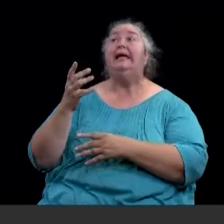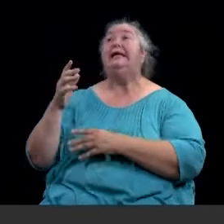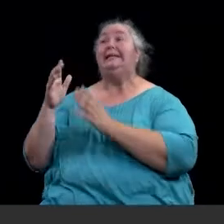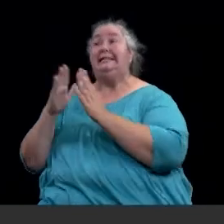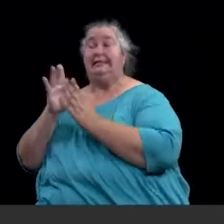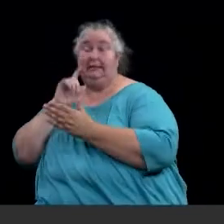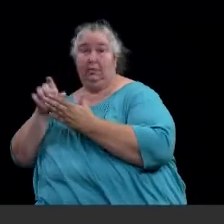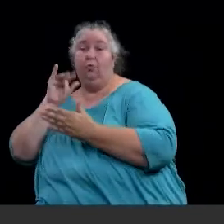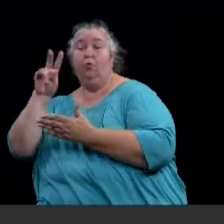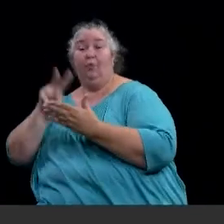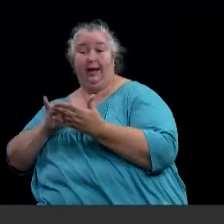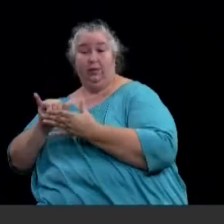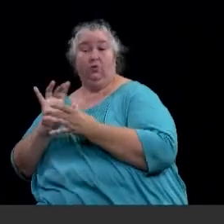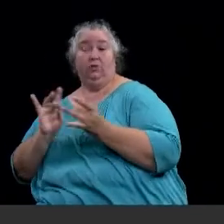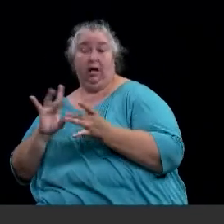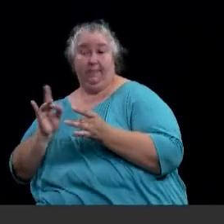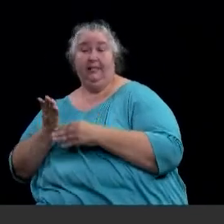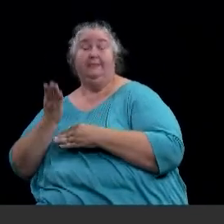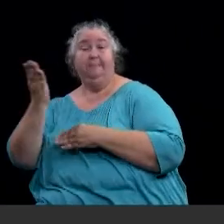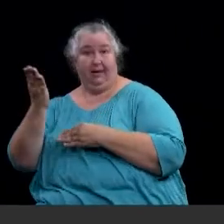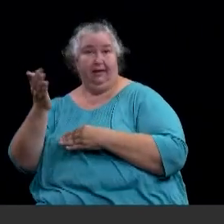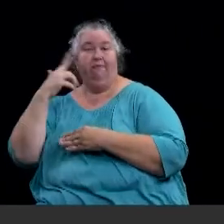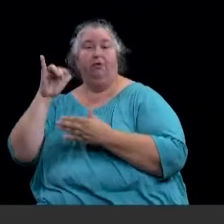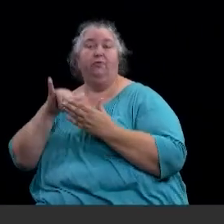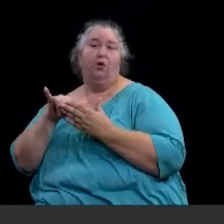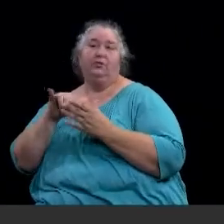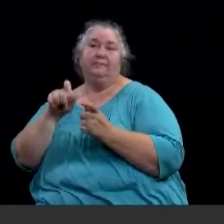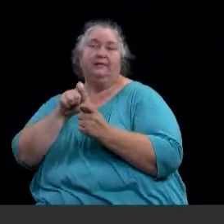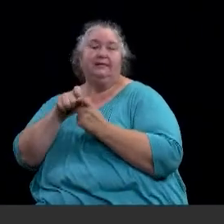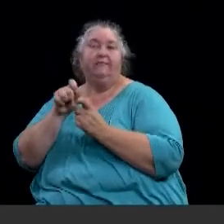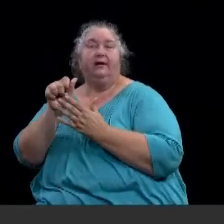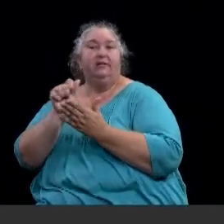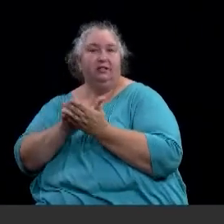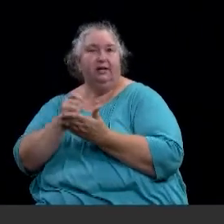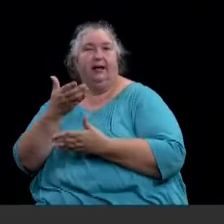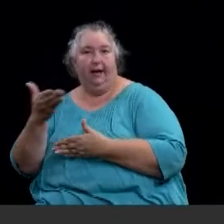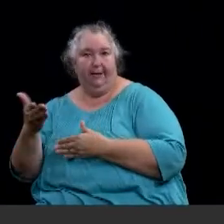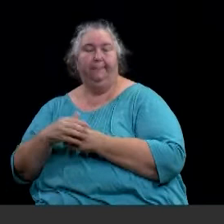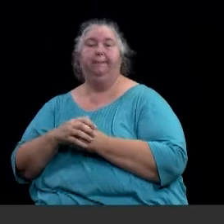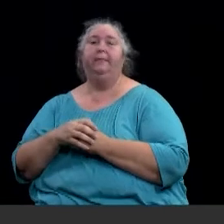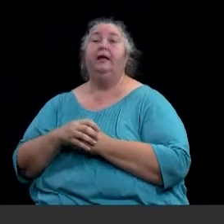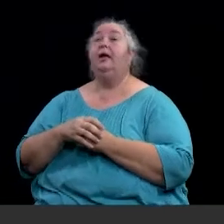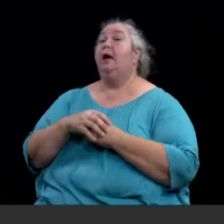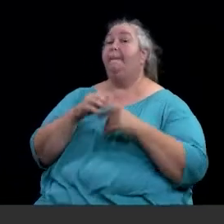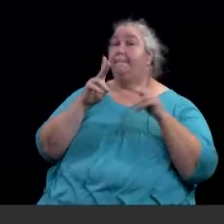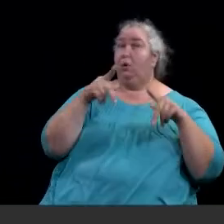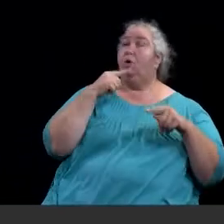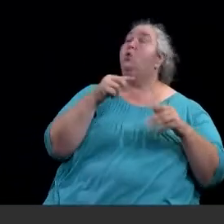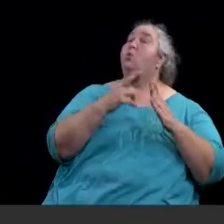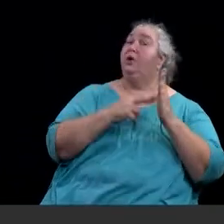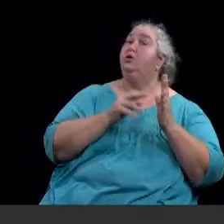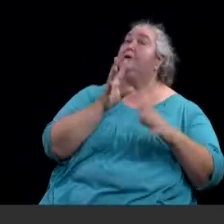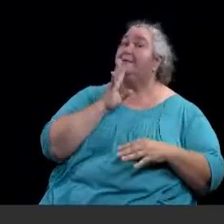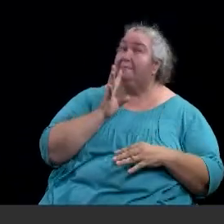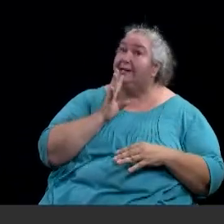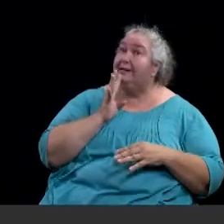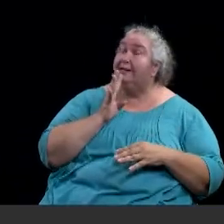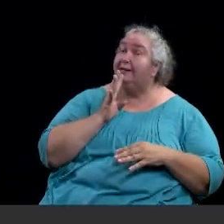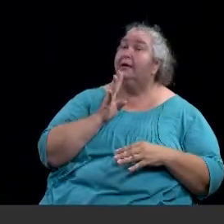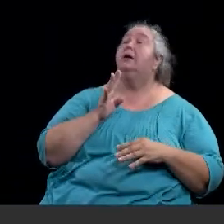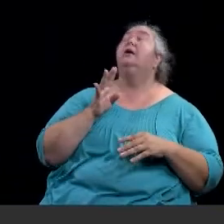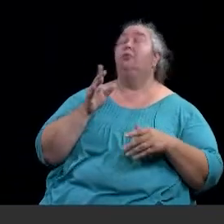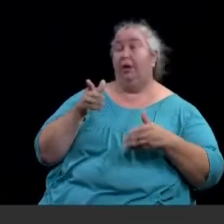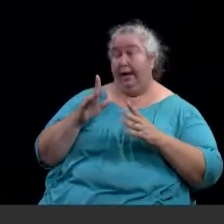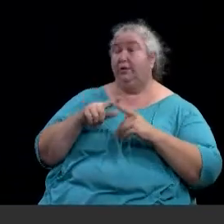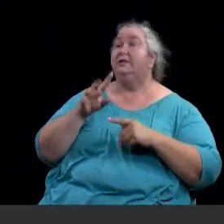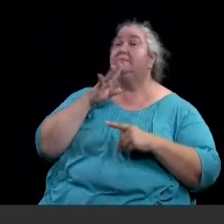at the appropriate time. Individuals who register to speak on a public hearing item will be allowed to speak remotely for 3 minutes. We will now